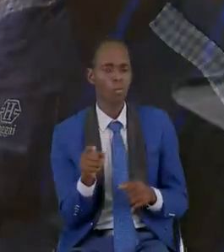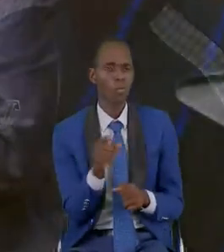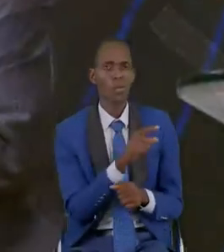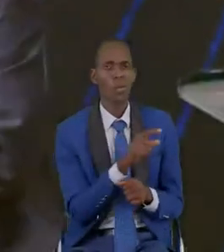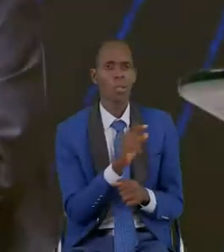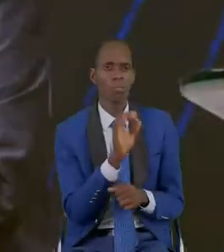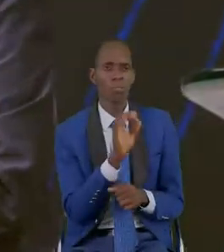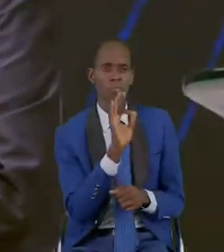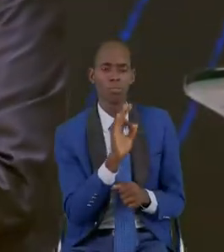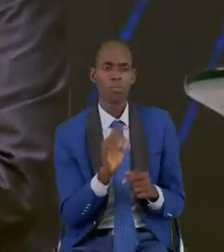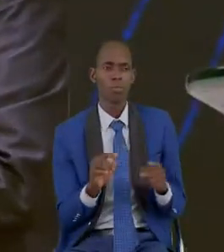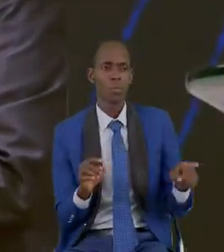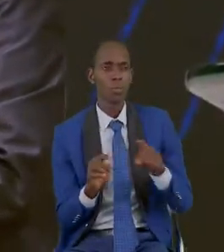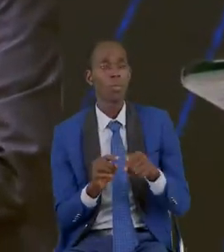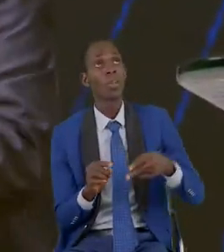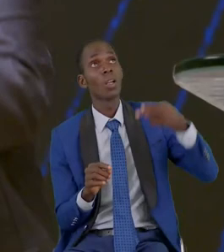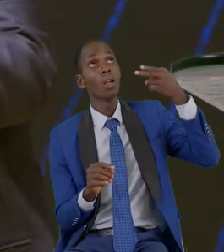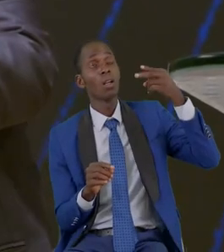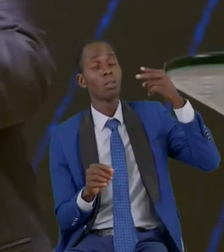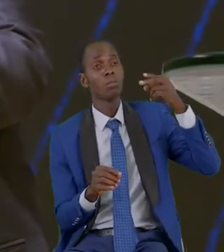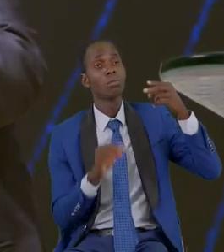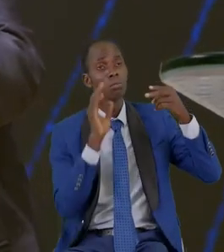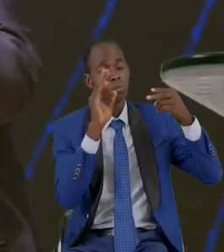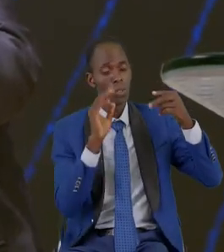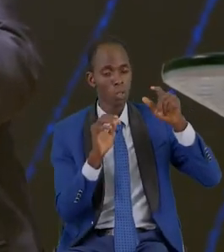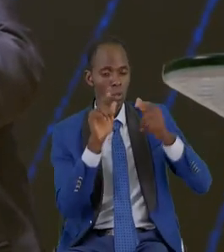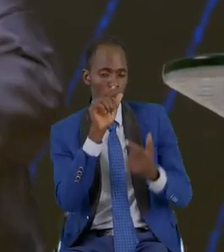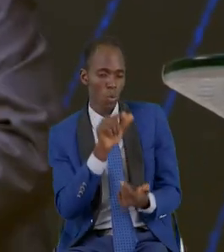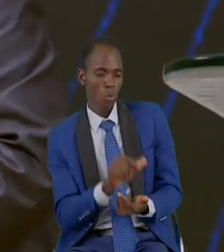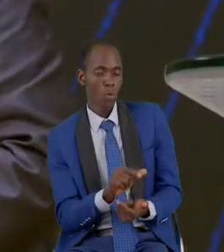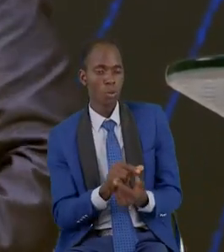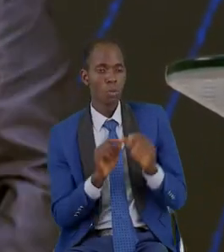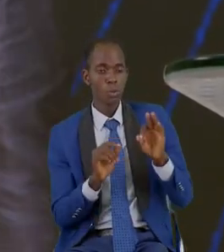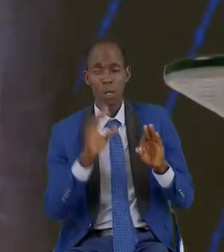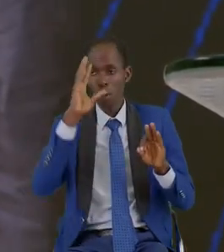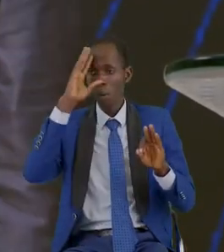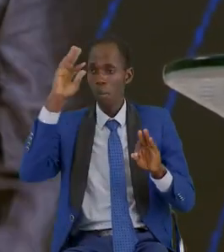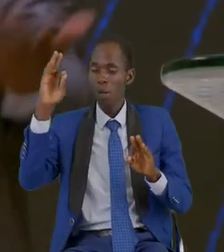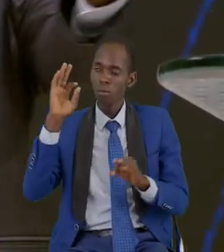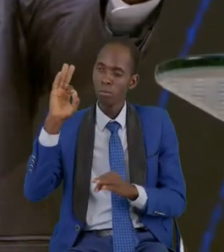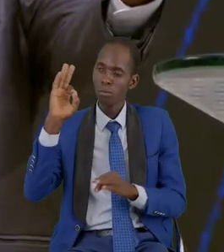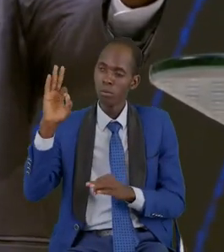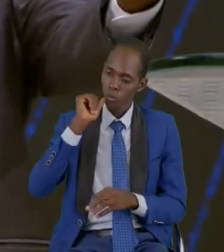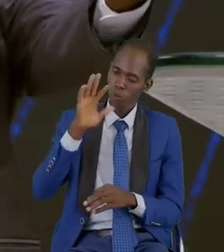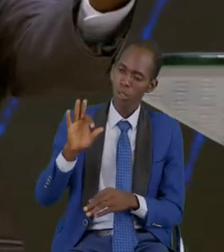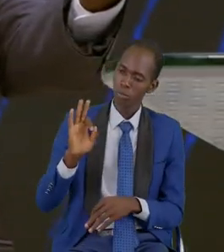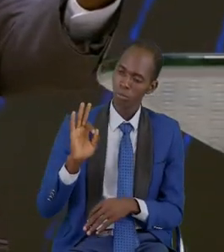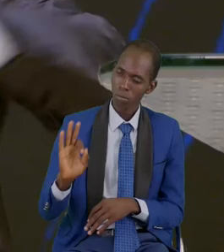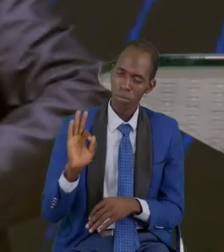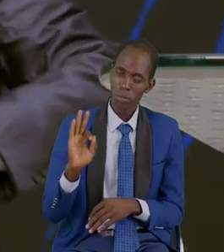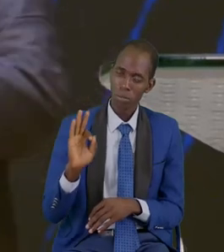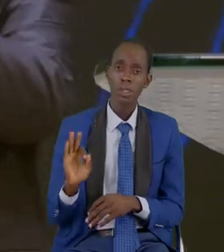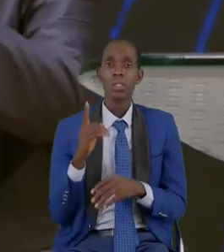them. Low they are, preach to them. Men they are, preach to them. Women they are, preach to them. The